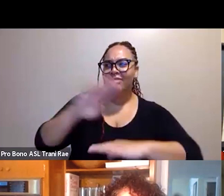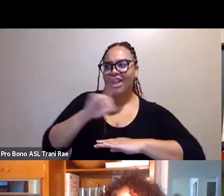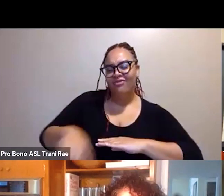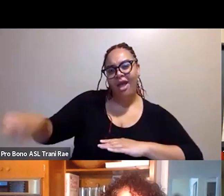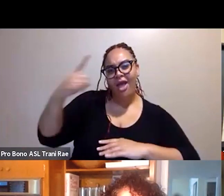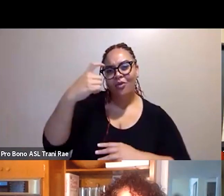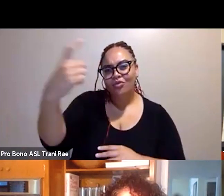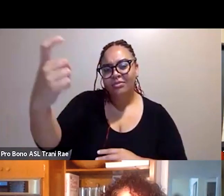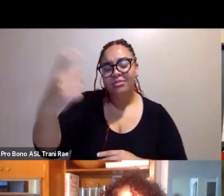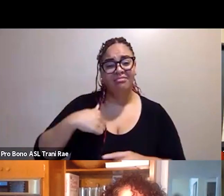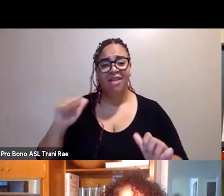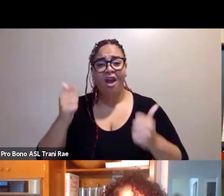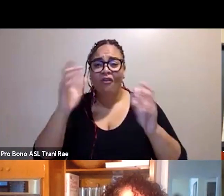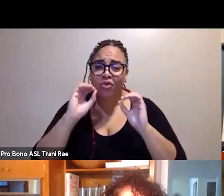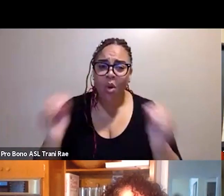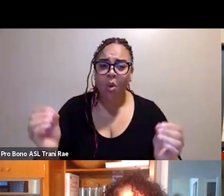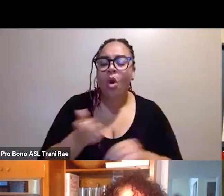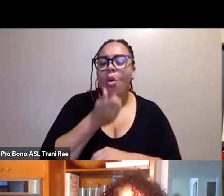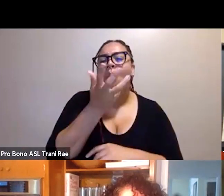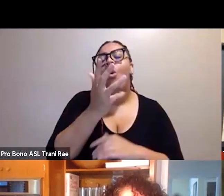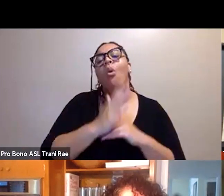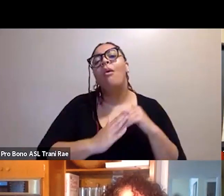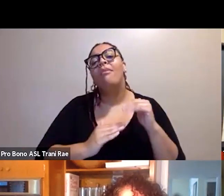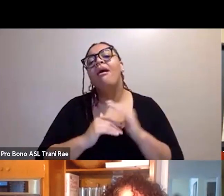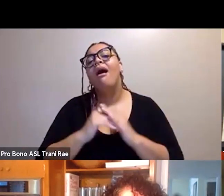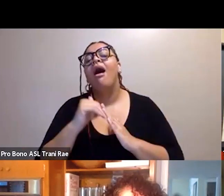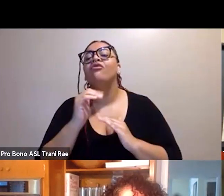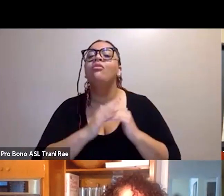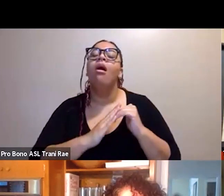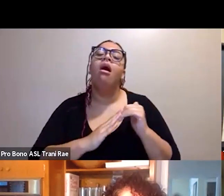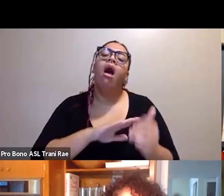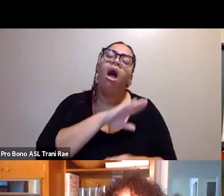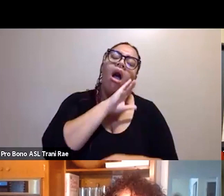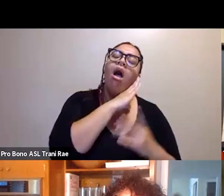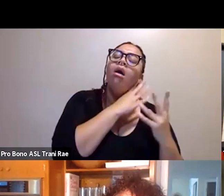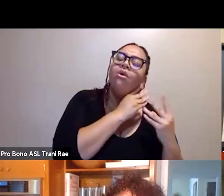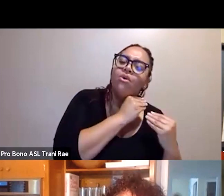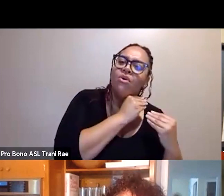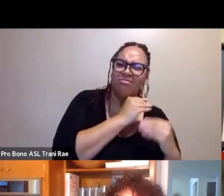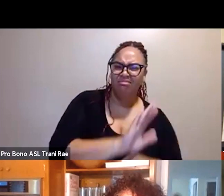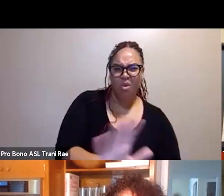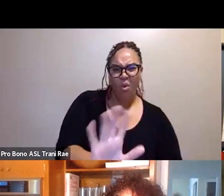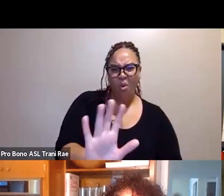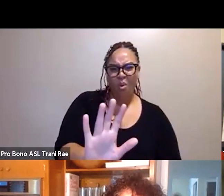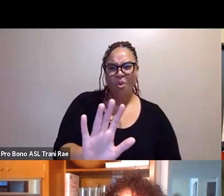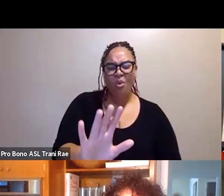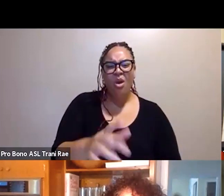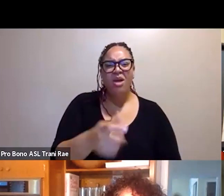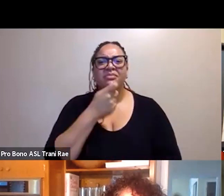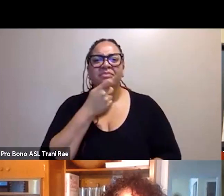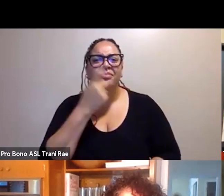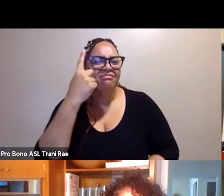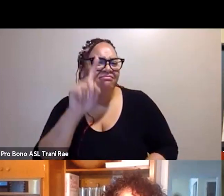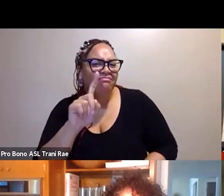no one a warm, comfortable teat as pillow for the head, pacifier for the mouth,